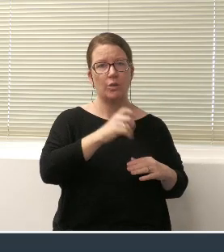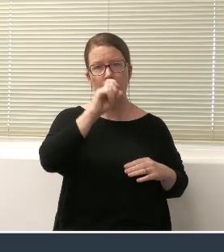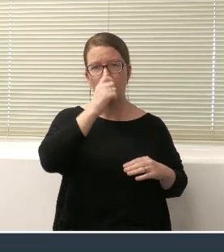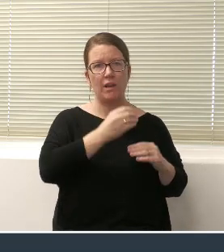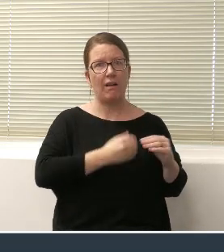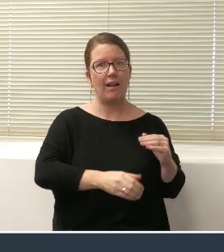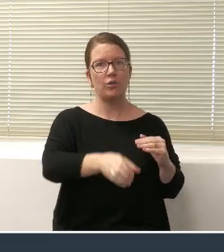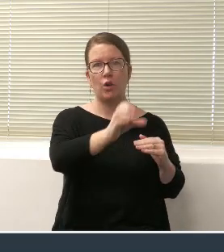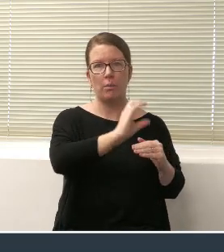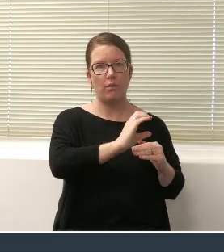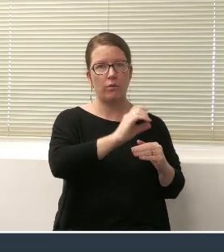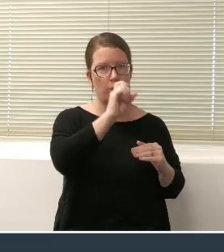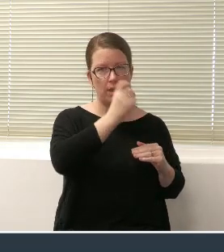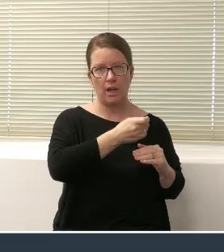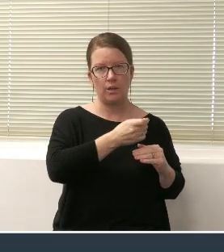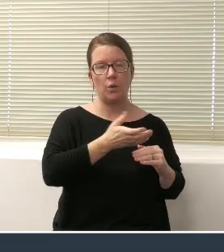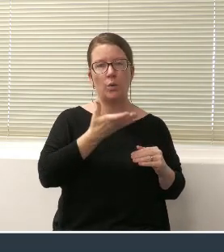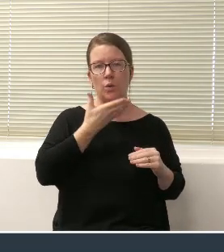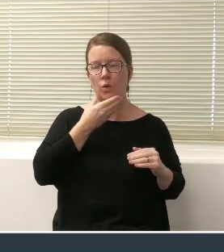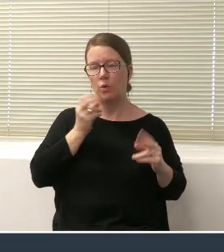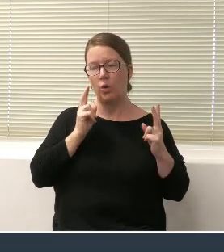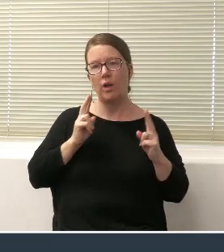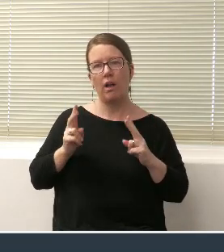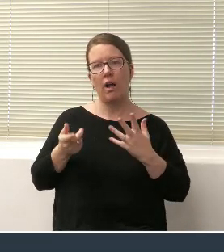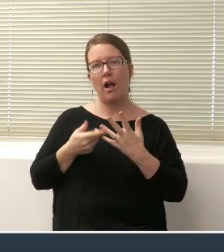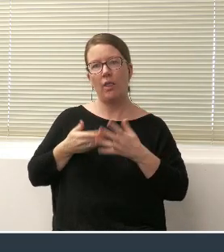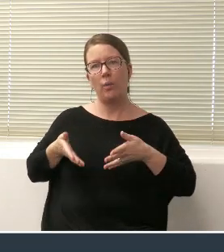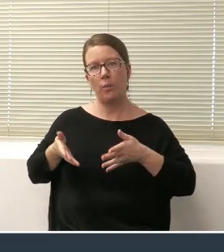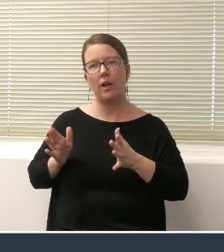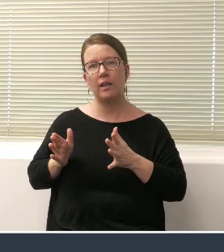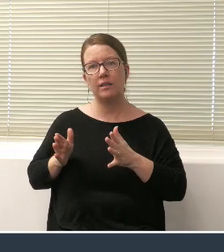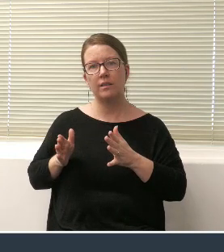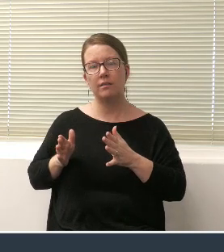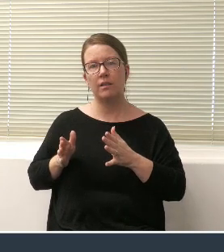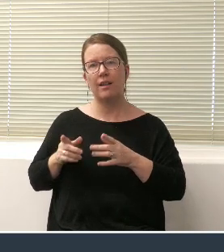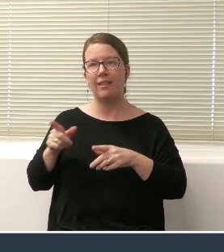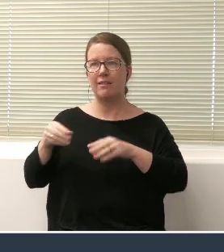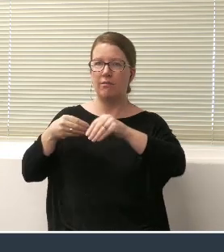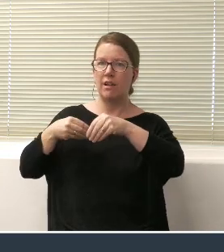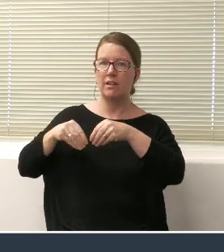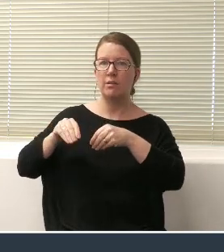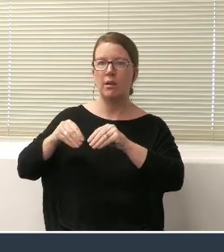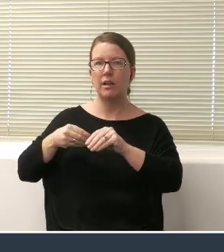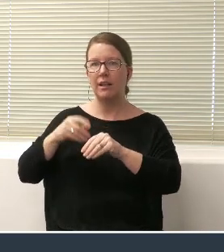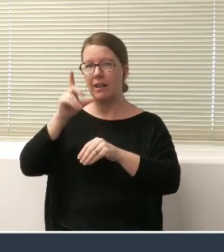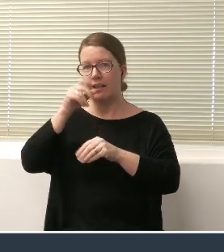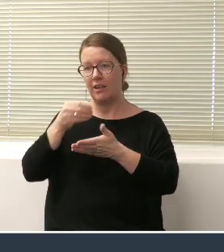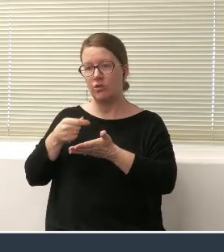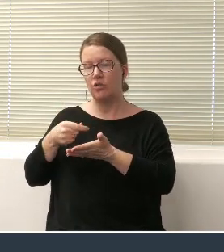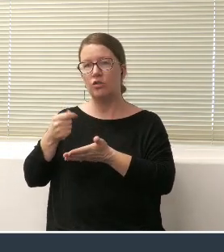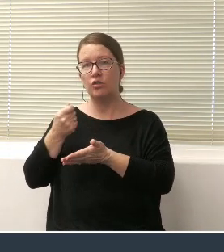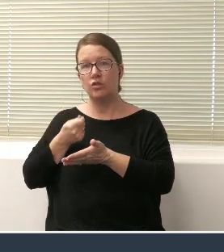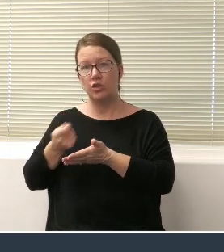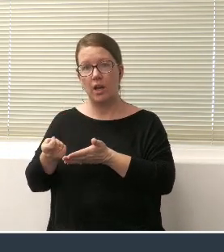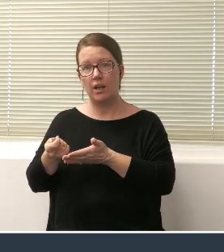go higher than that. So we need to look at the ways that we can keep it below, and by having this flexibility to charge some above the